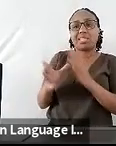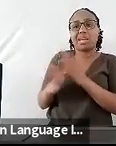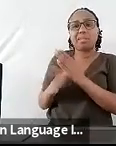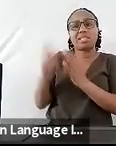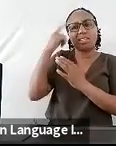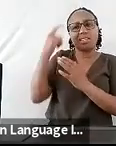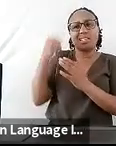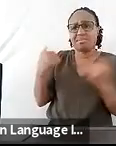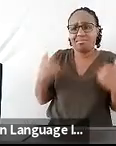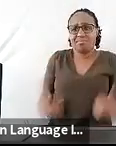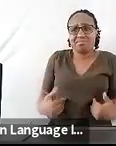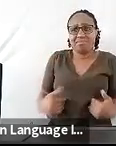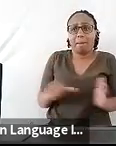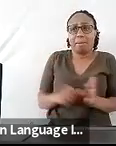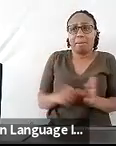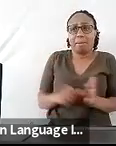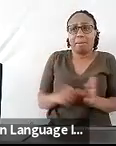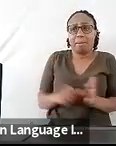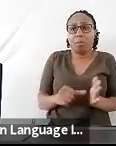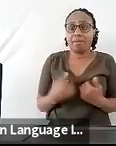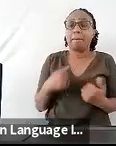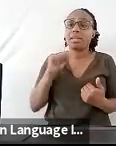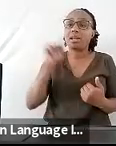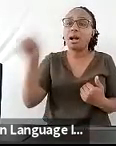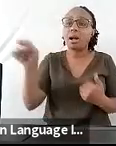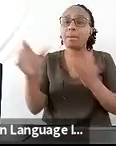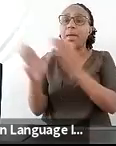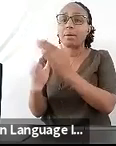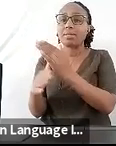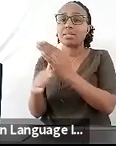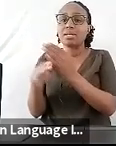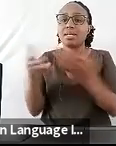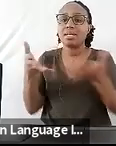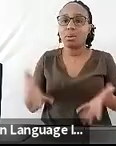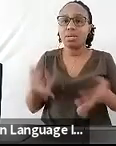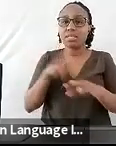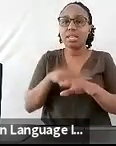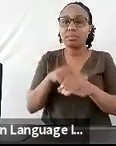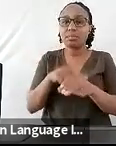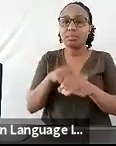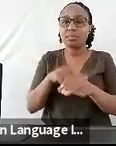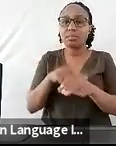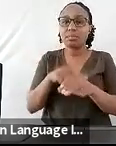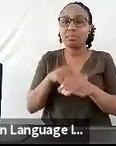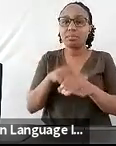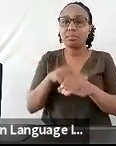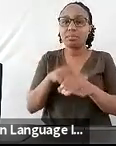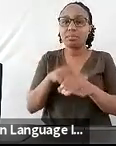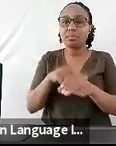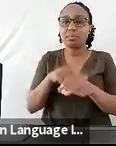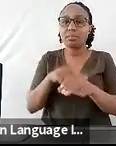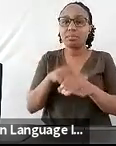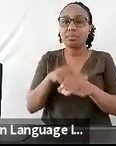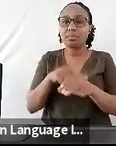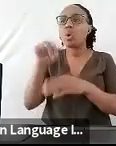to embassies when, you know, nowadays when they do the interview, unfortunately, it's not private. So you're in the room and you can hear a person being asked, you know,